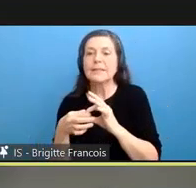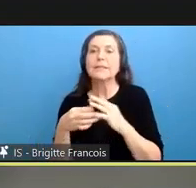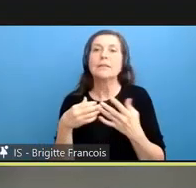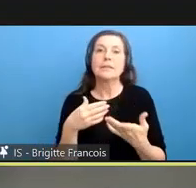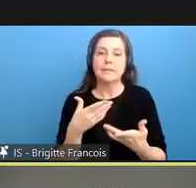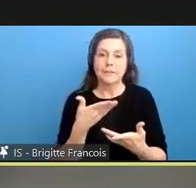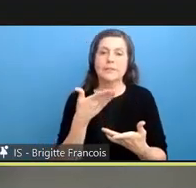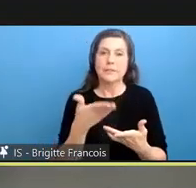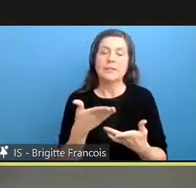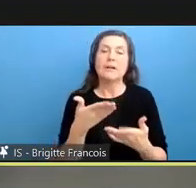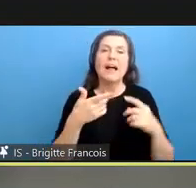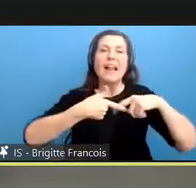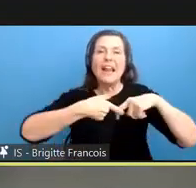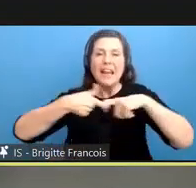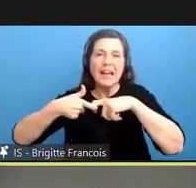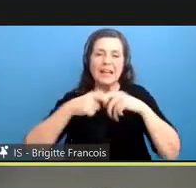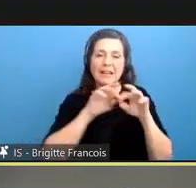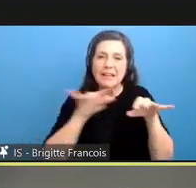sent us links through chat.